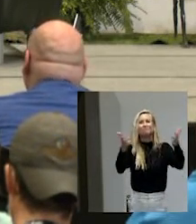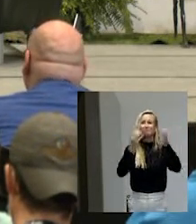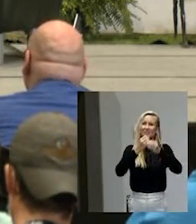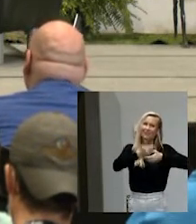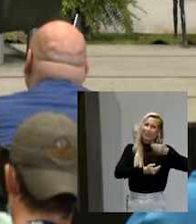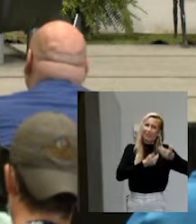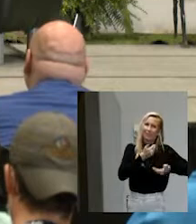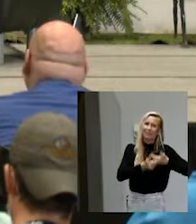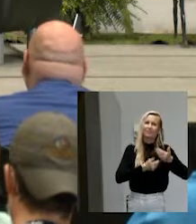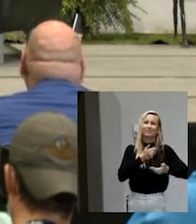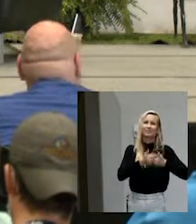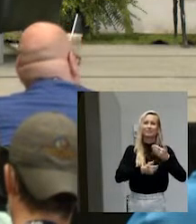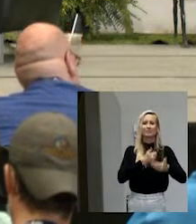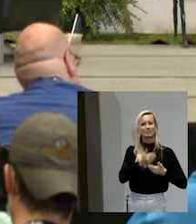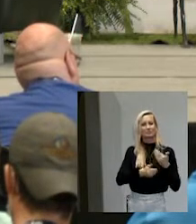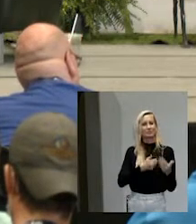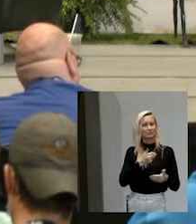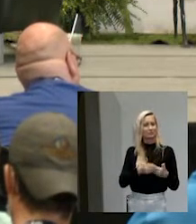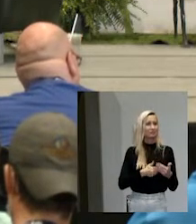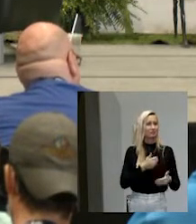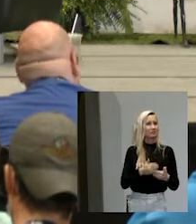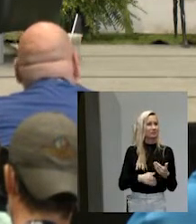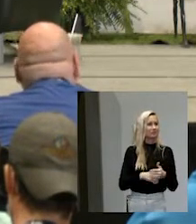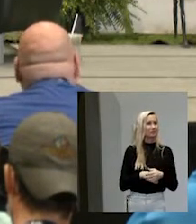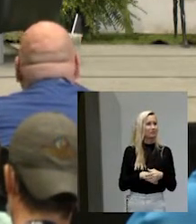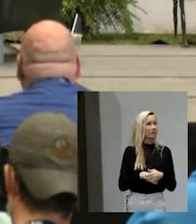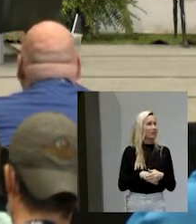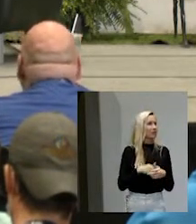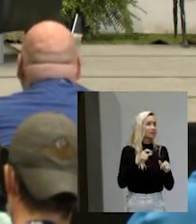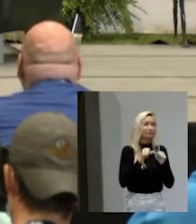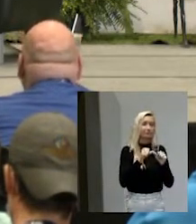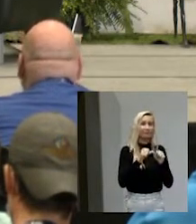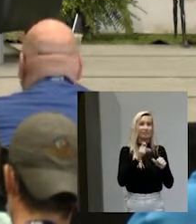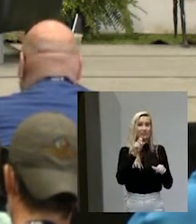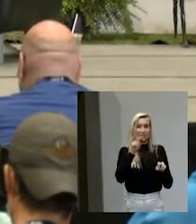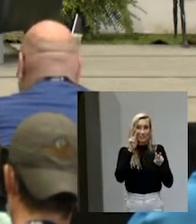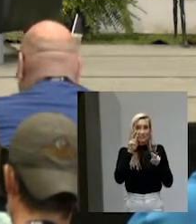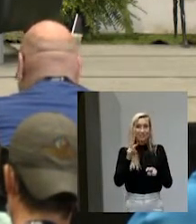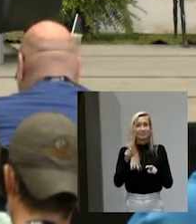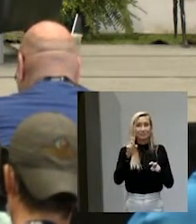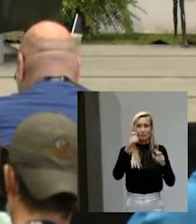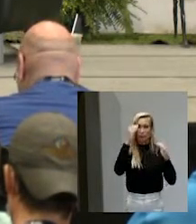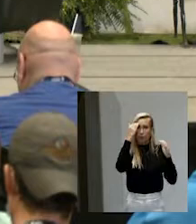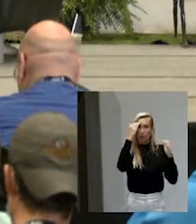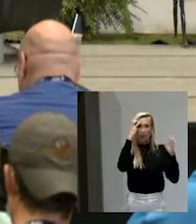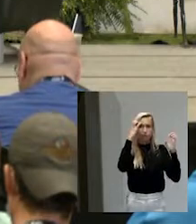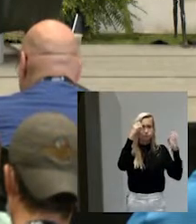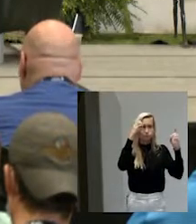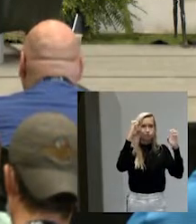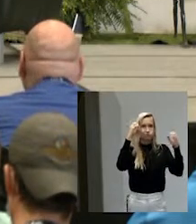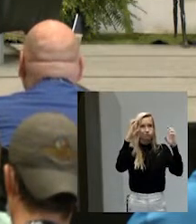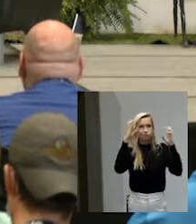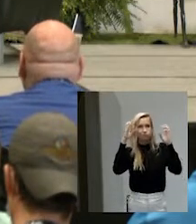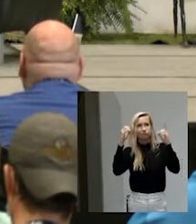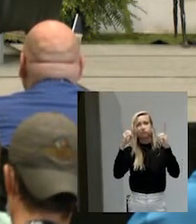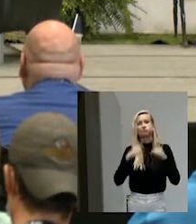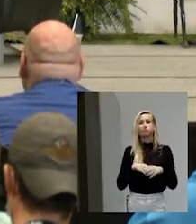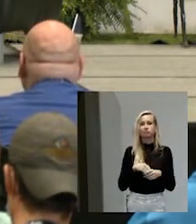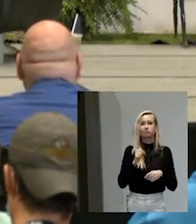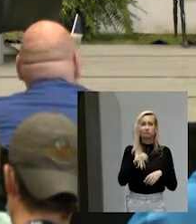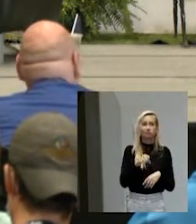You have to see it. You just have to see it. Be exposed to it. Yeah. Yeah. You have to be aware of it. And